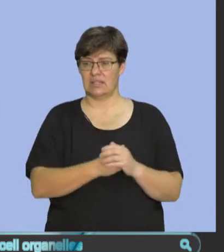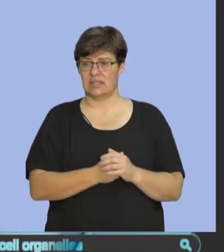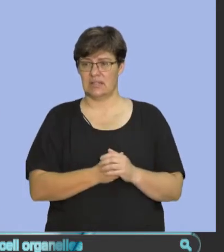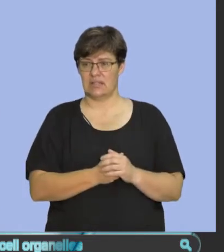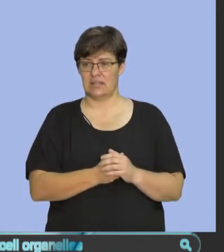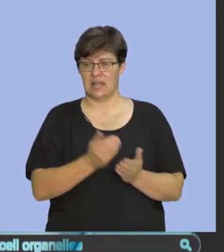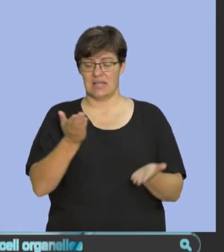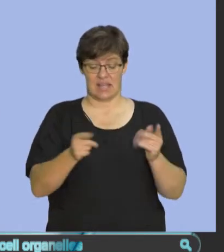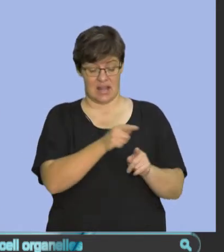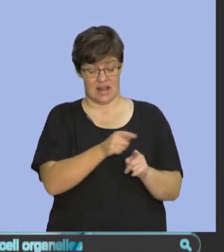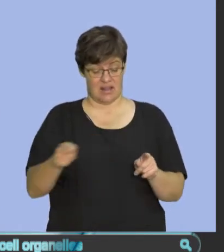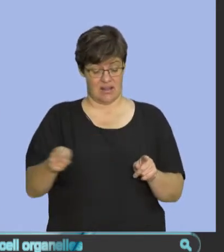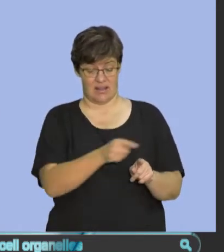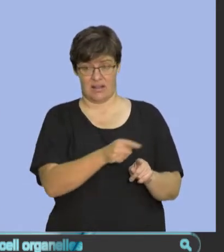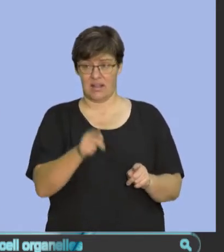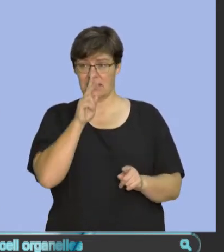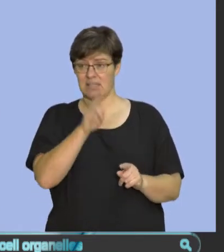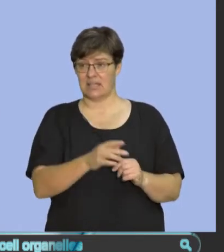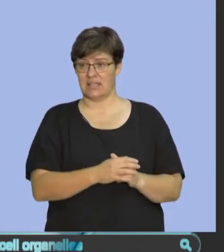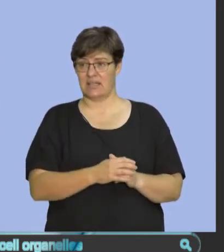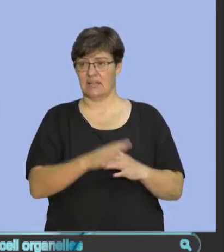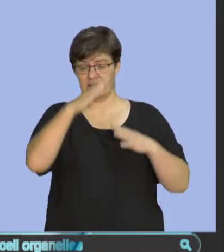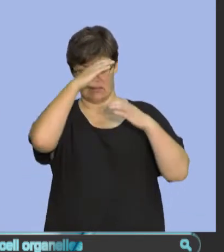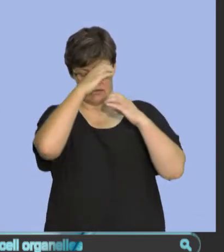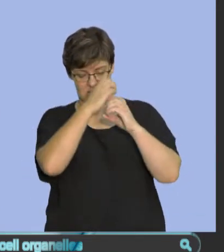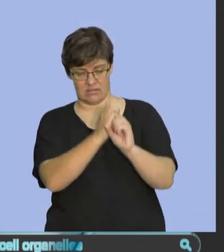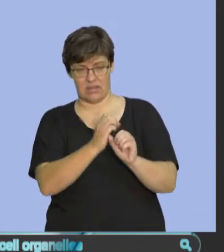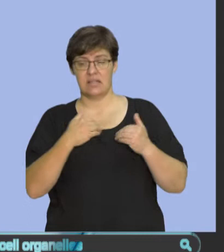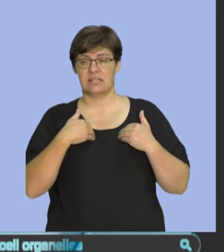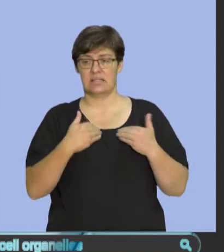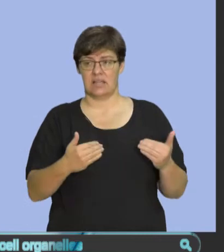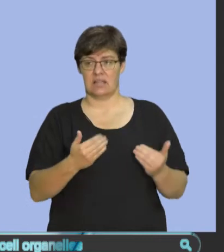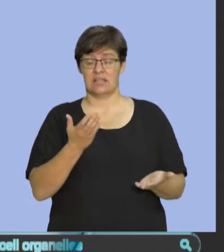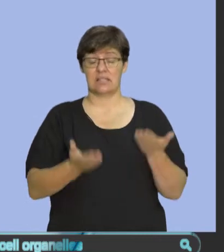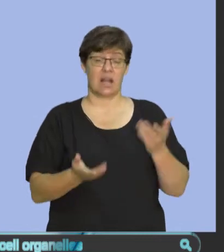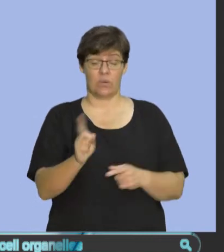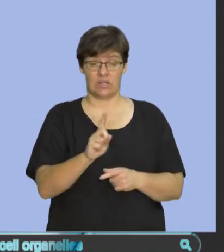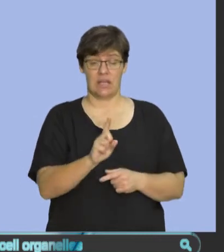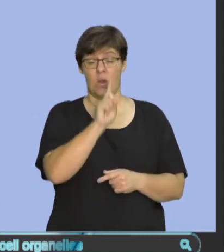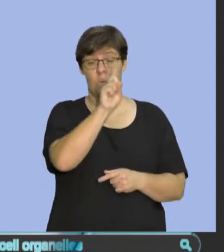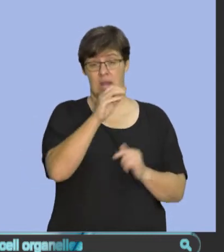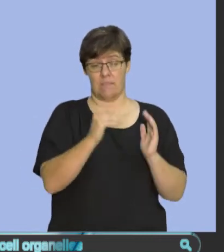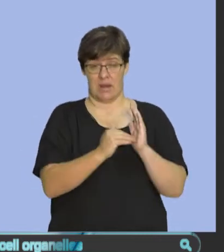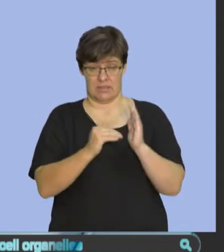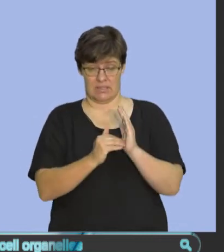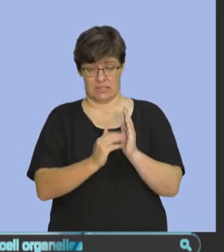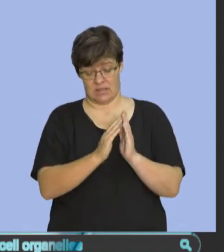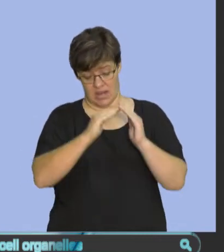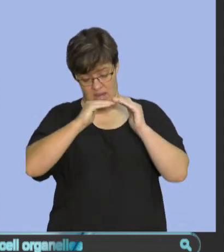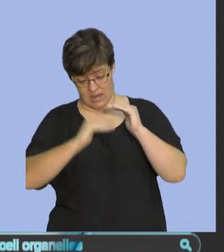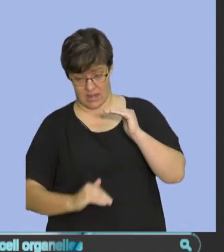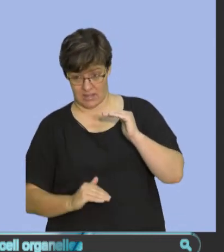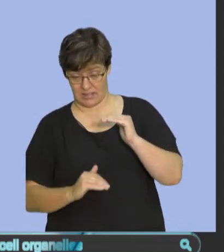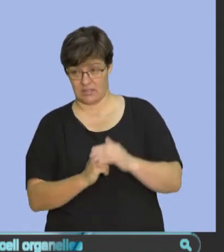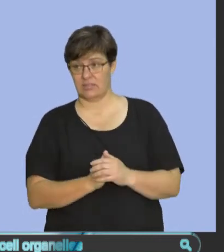and you can clearly see that the magnification starts on a scale of 1 millimeter and it goes down. If we click on the next, so